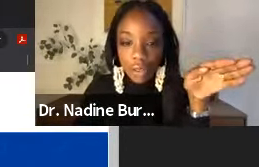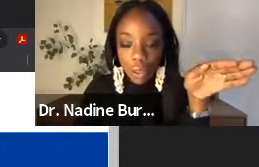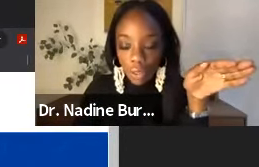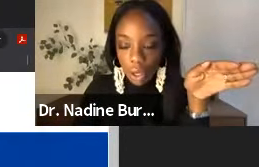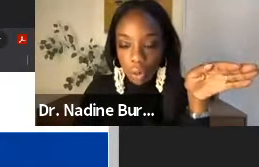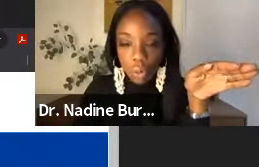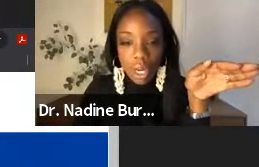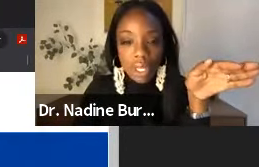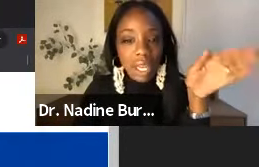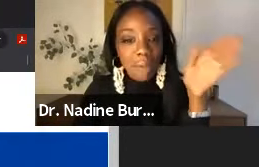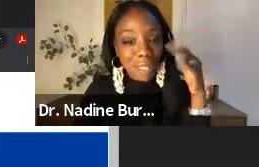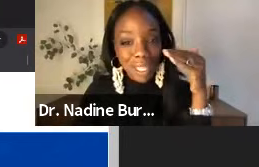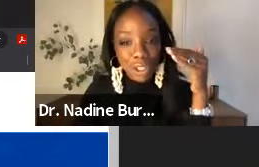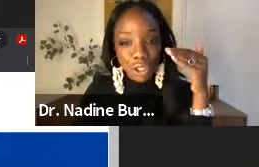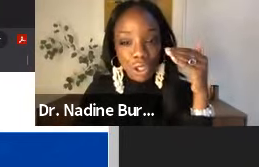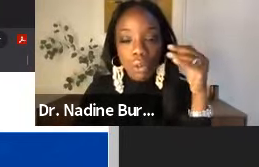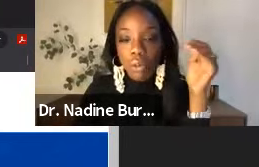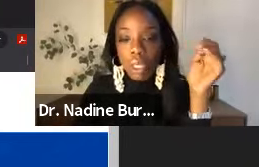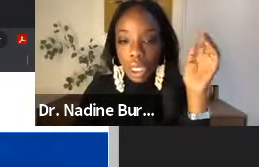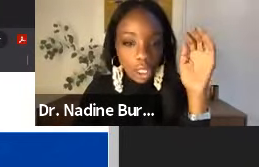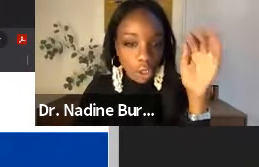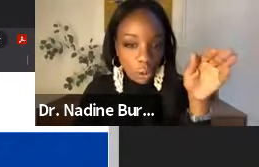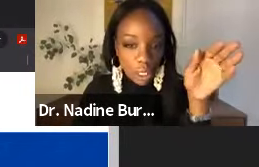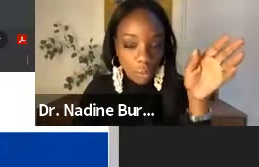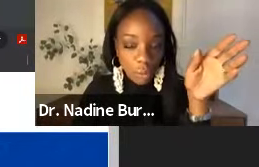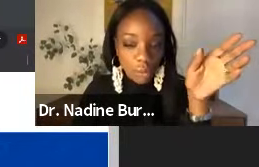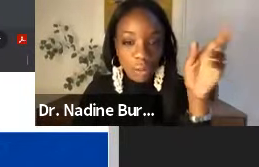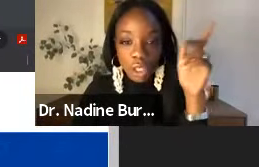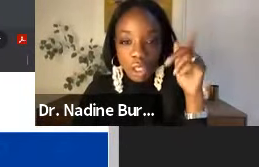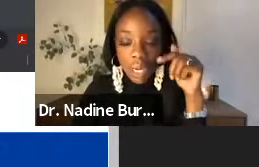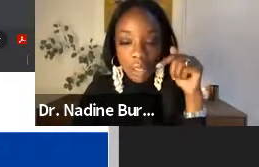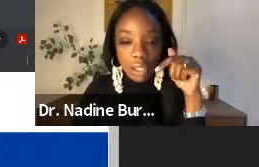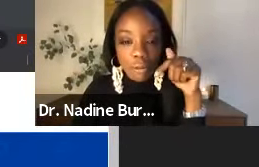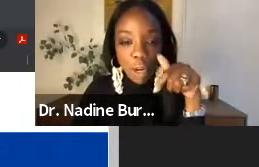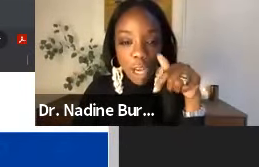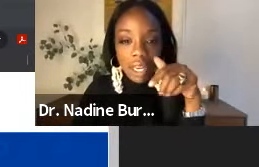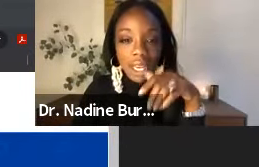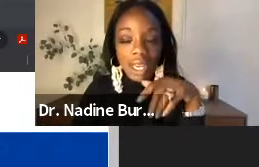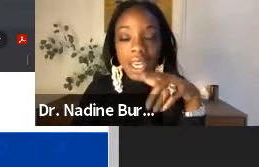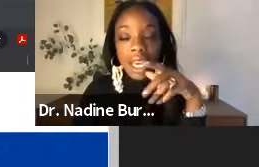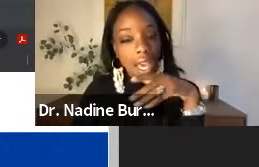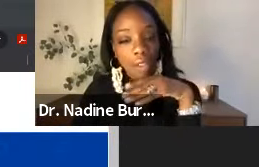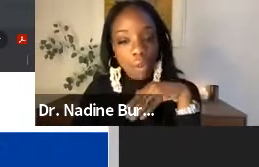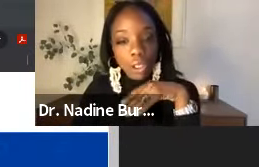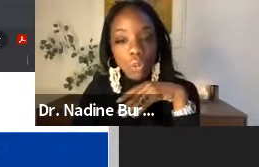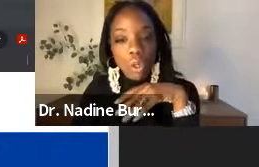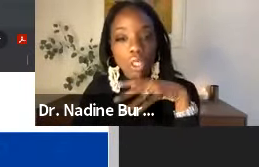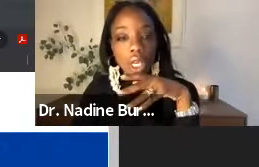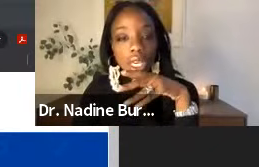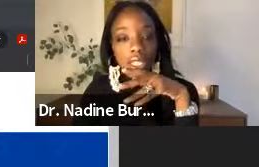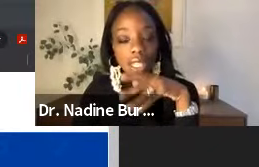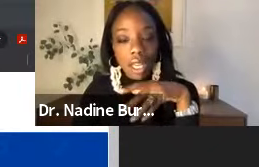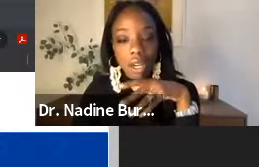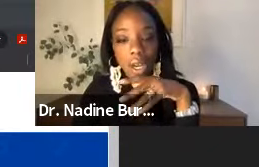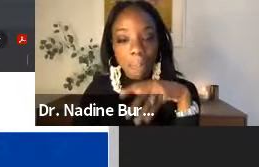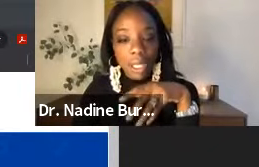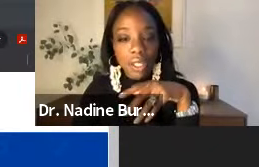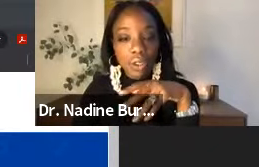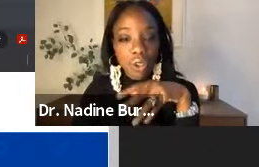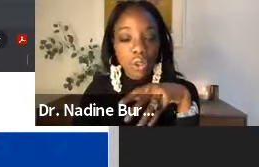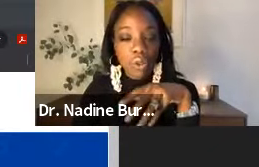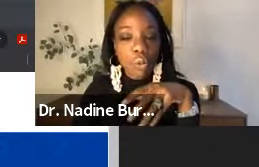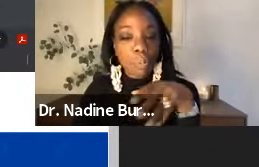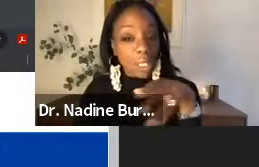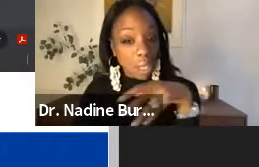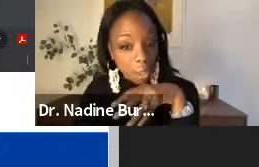mentioned that there was a plan to increase the number of languages by this Friday. And the Correct. question was, is there a